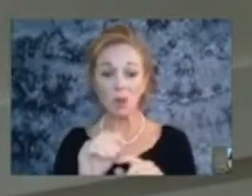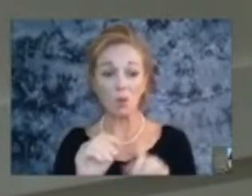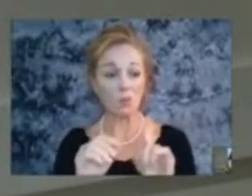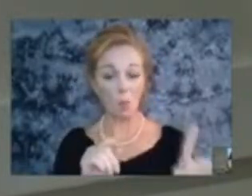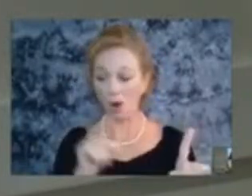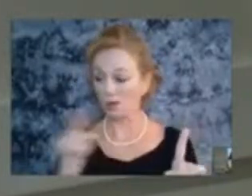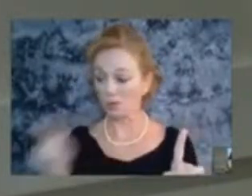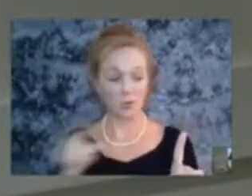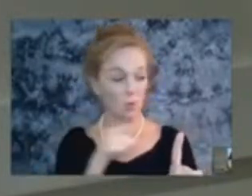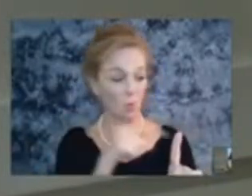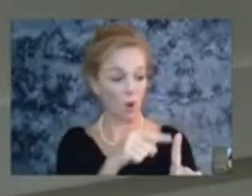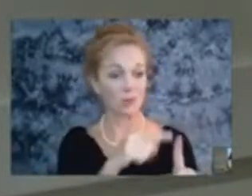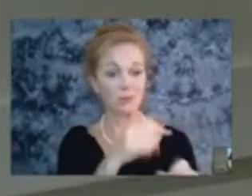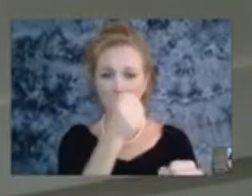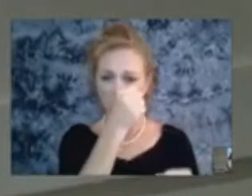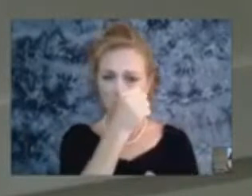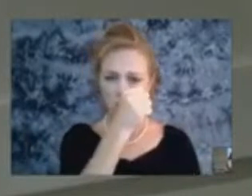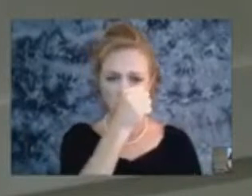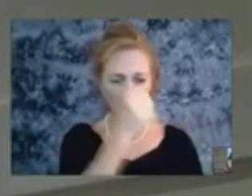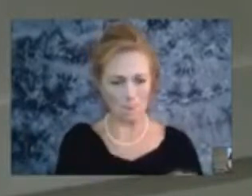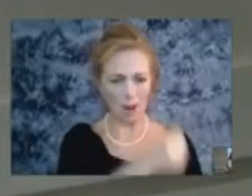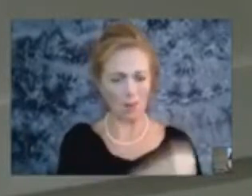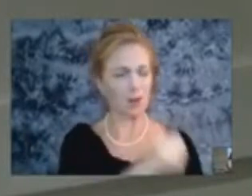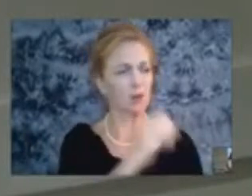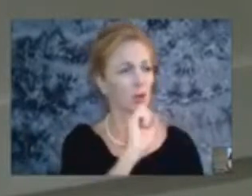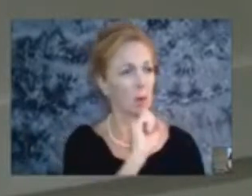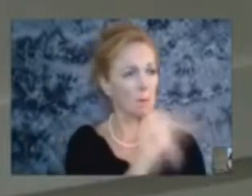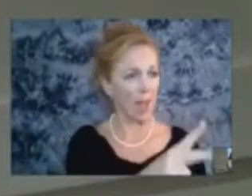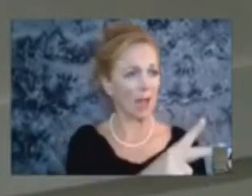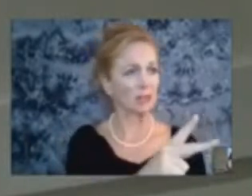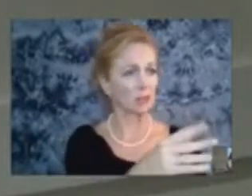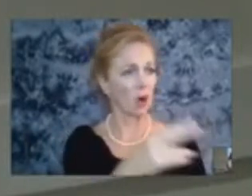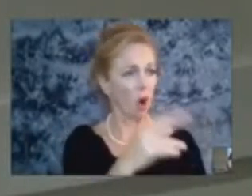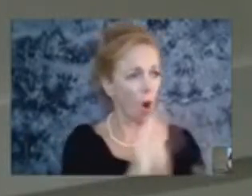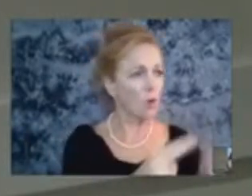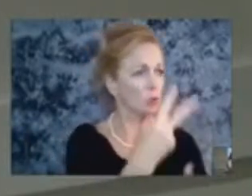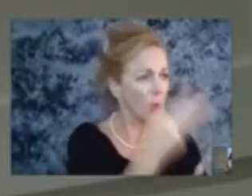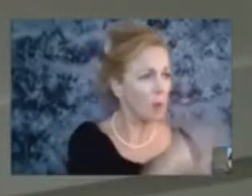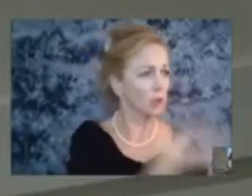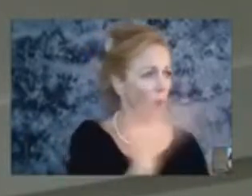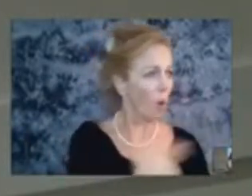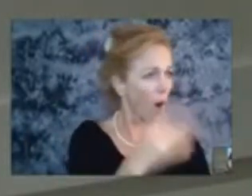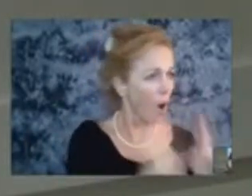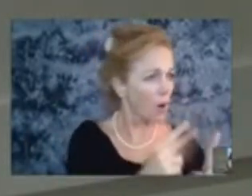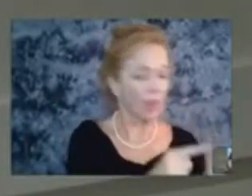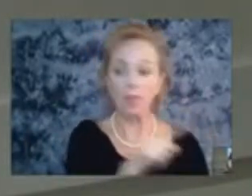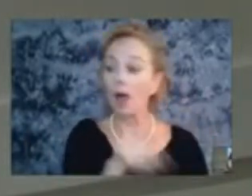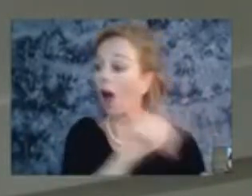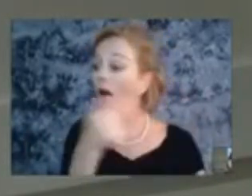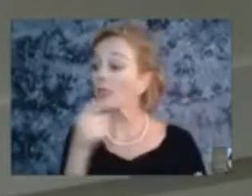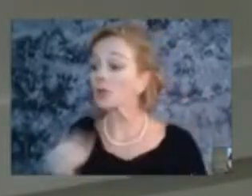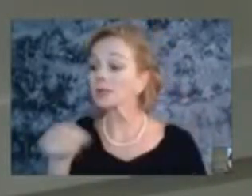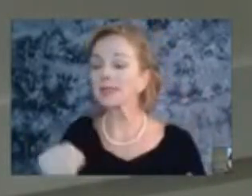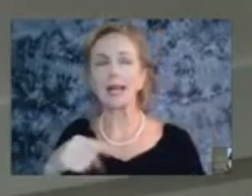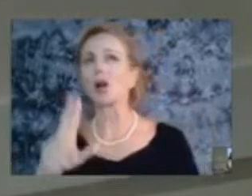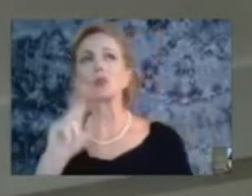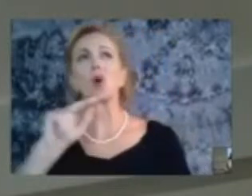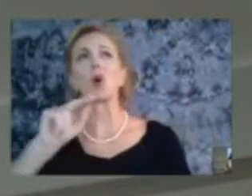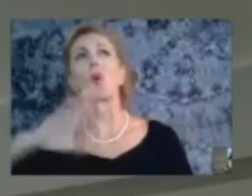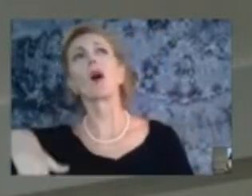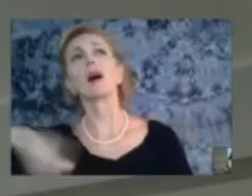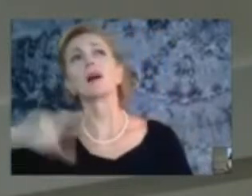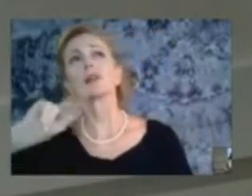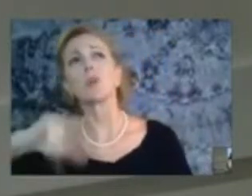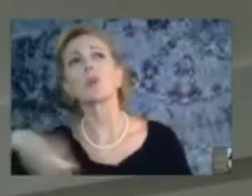the table saying we needed to go back to school 2 months ago, and the other who are shaking in their boots saying, no, not yet, no, not yet, no, not